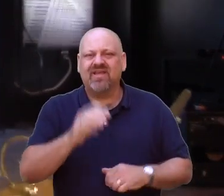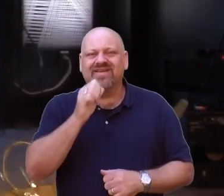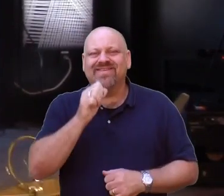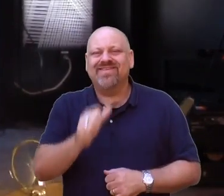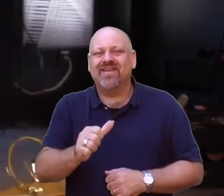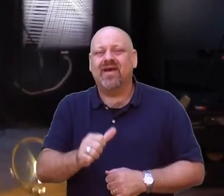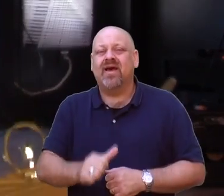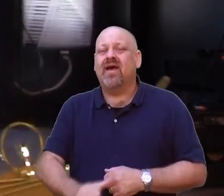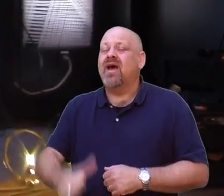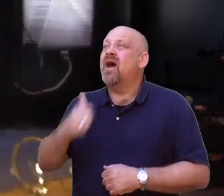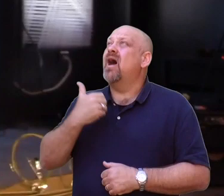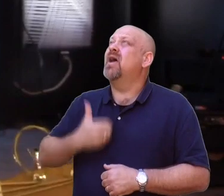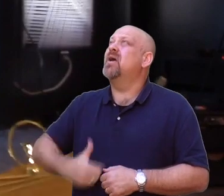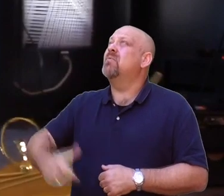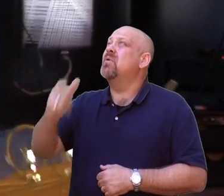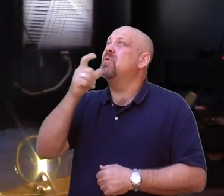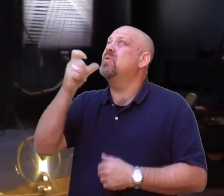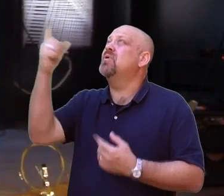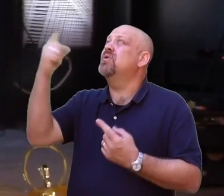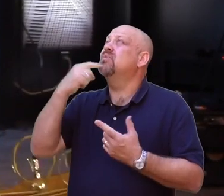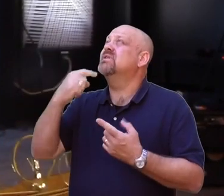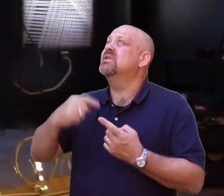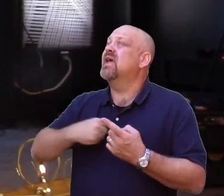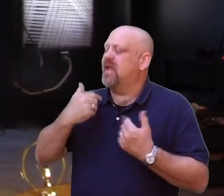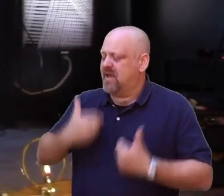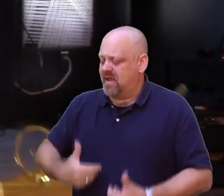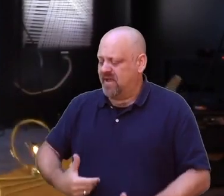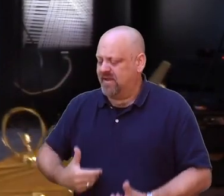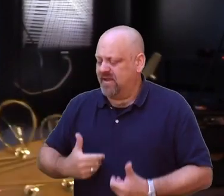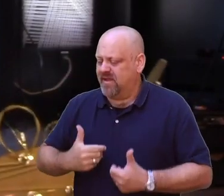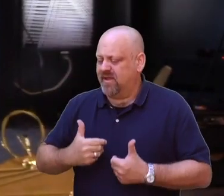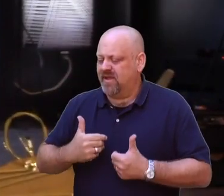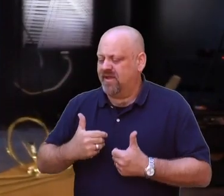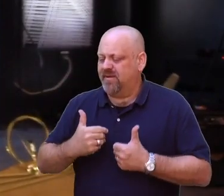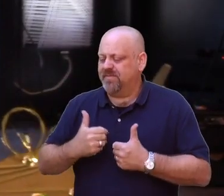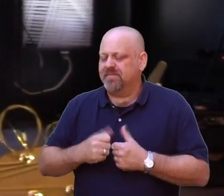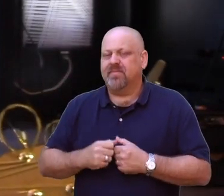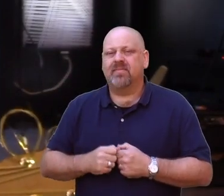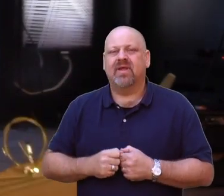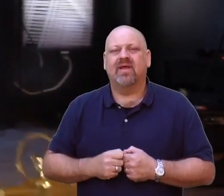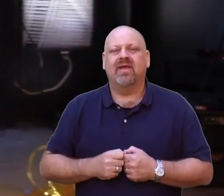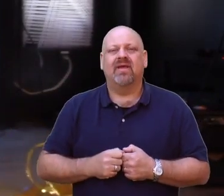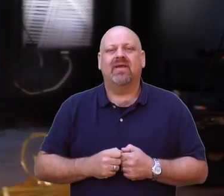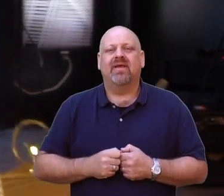not forsaken. Oh, I am who you say I am.